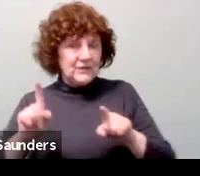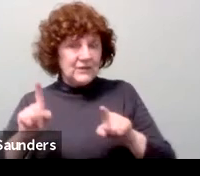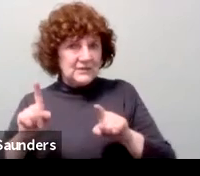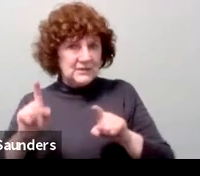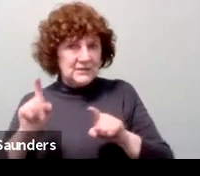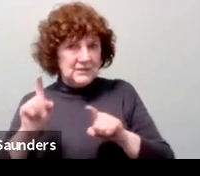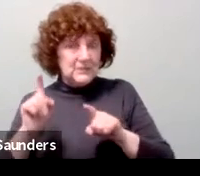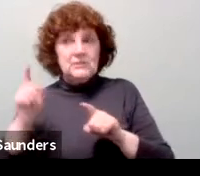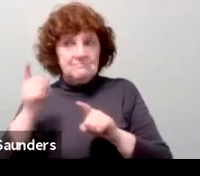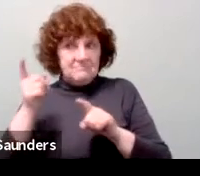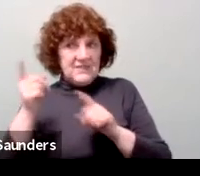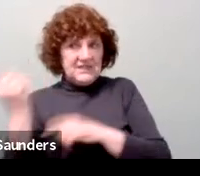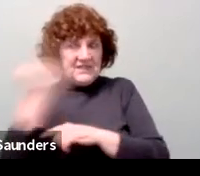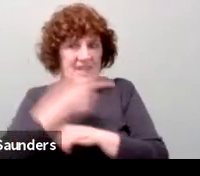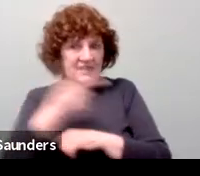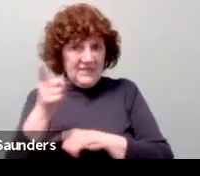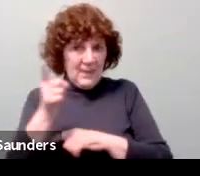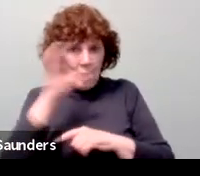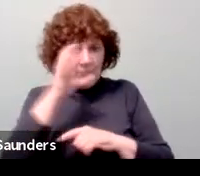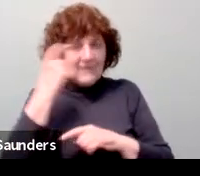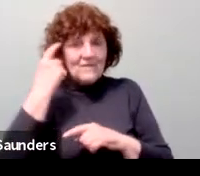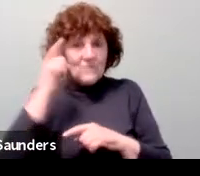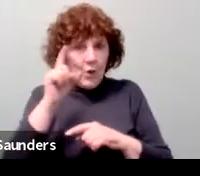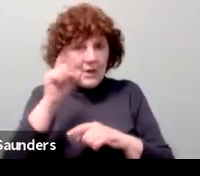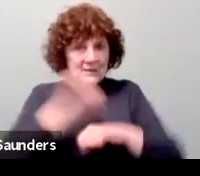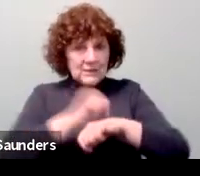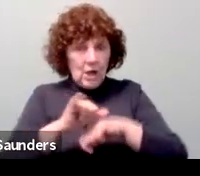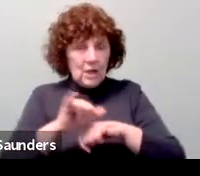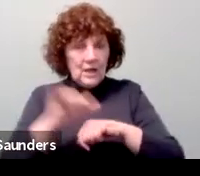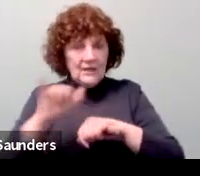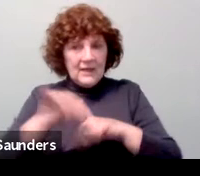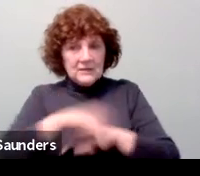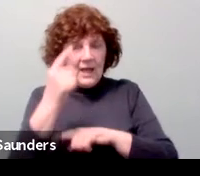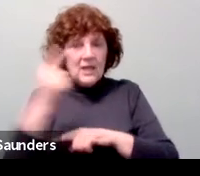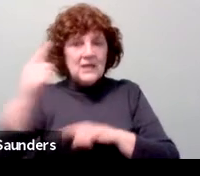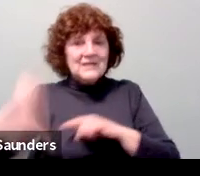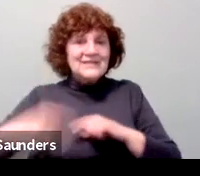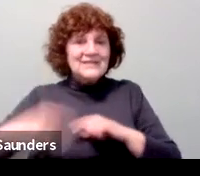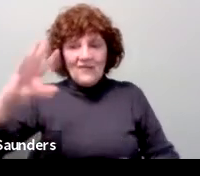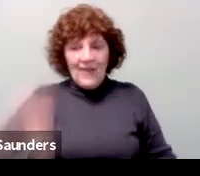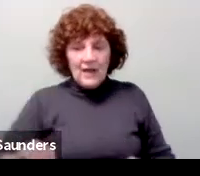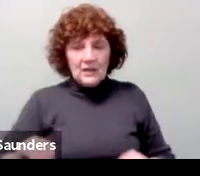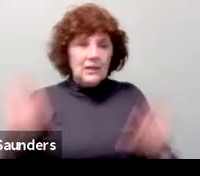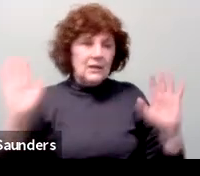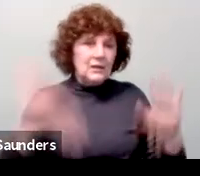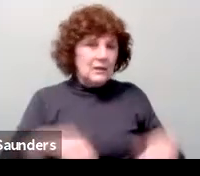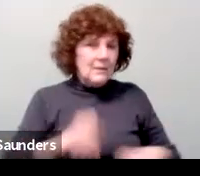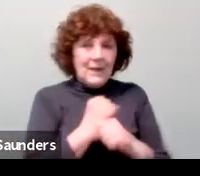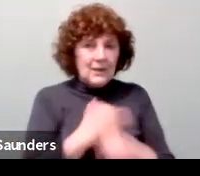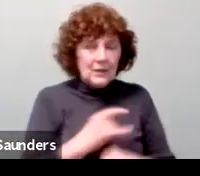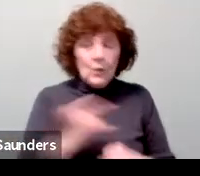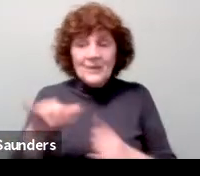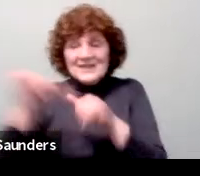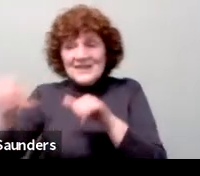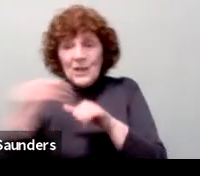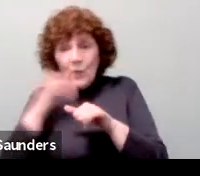shul shopping, they got a flat tire. They stayed home that night, did whatever they did at home.